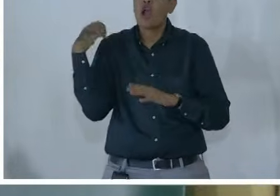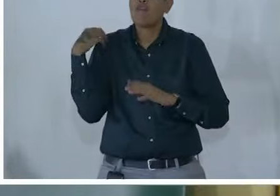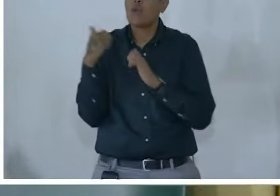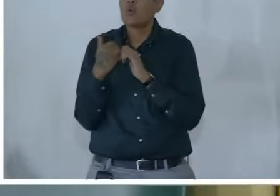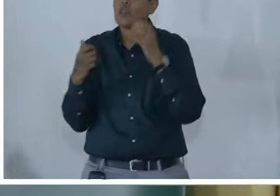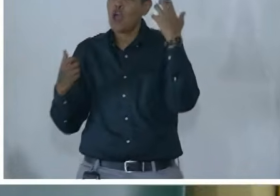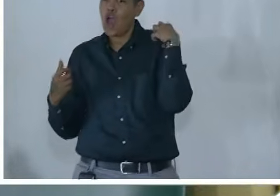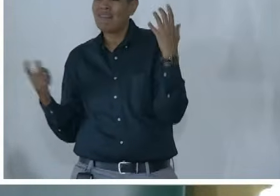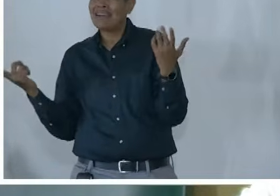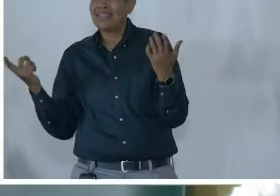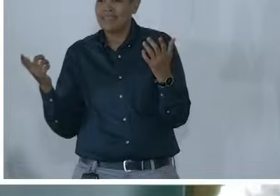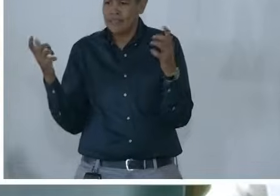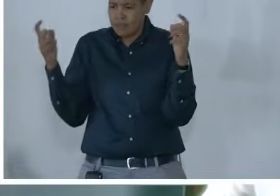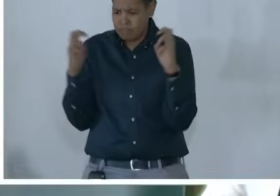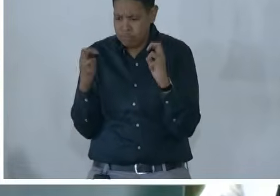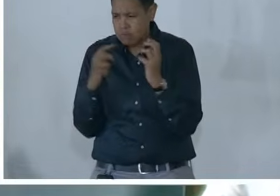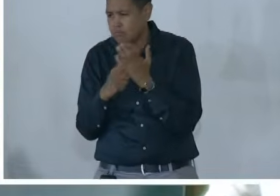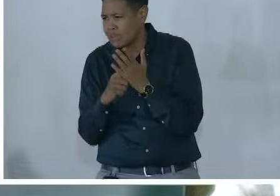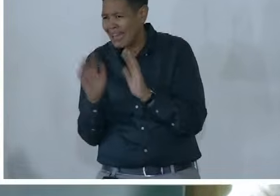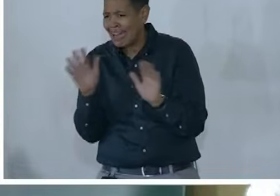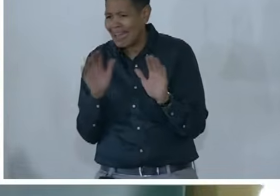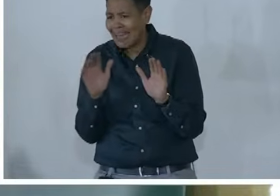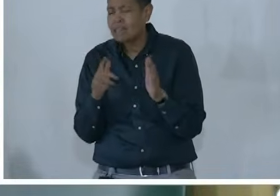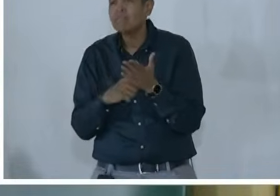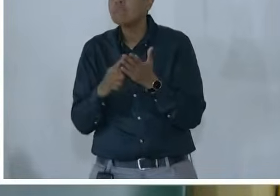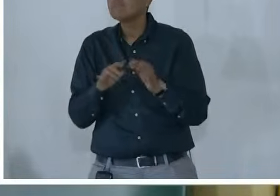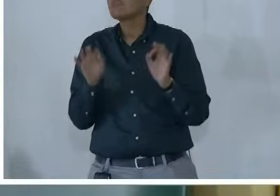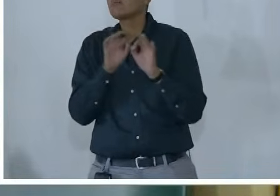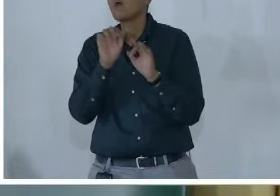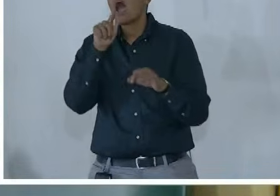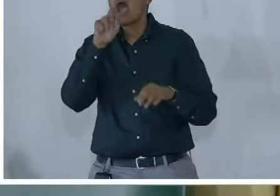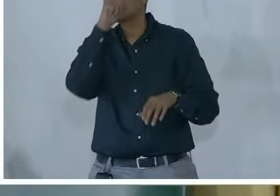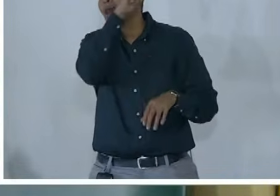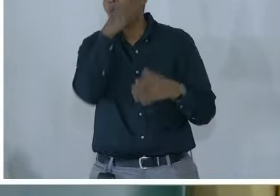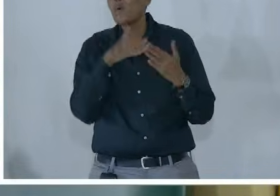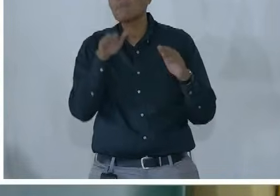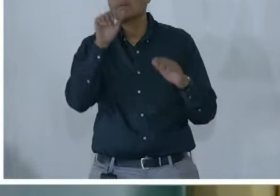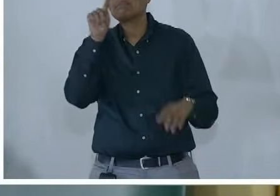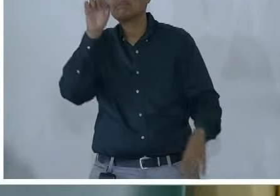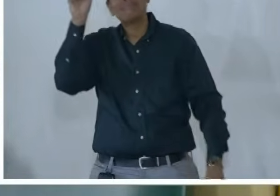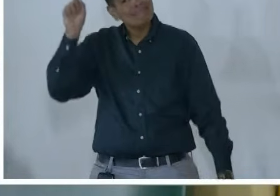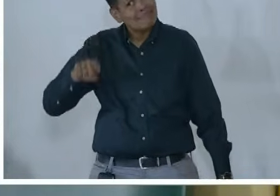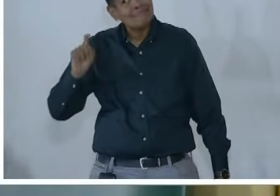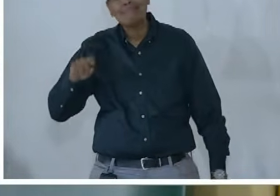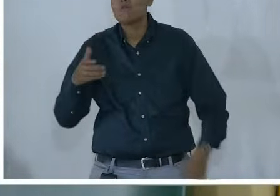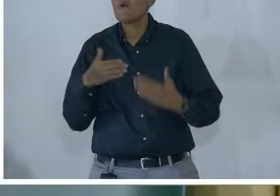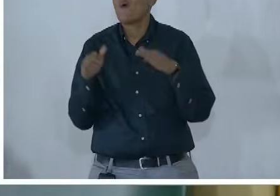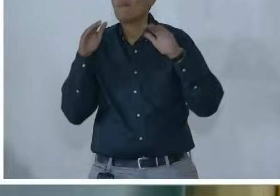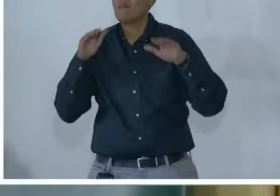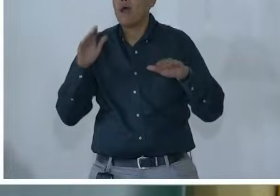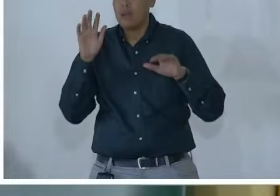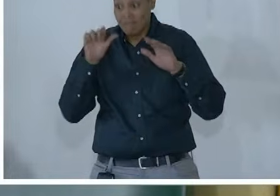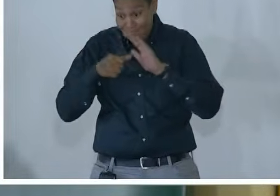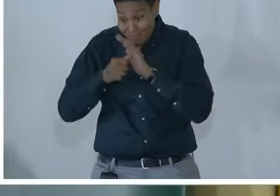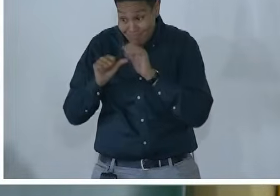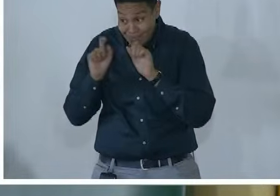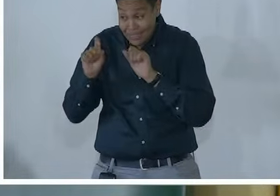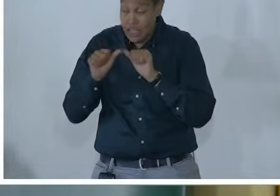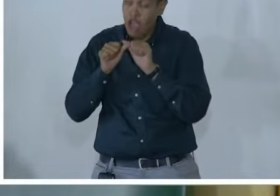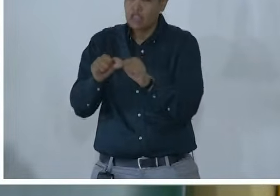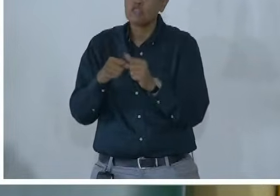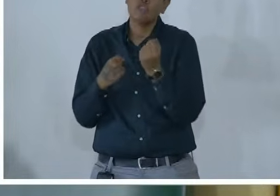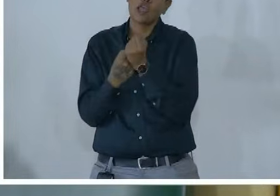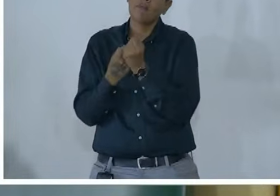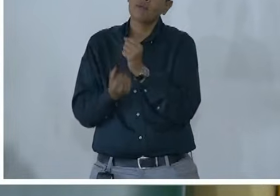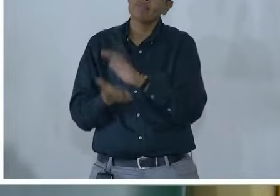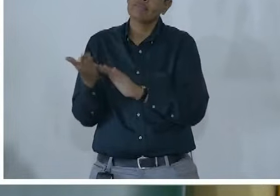we reinforced the importance of Alpart reopening. We emphasized the need for continued support to move